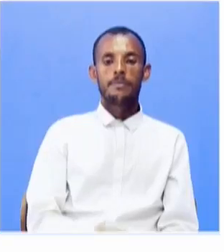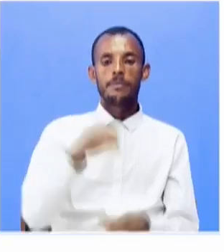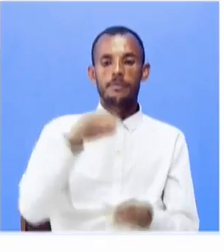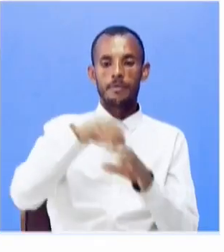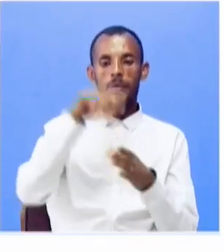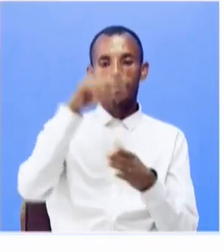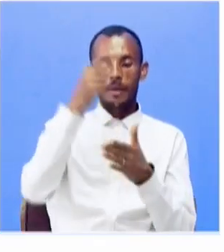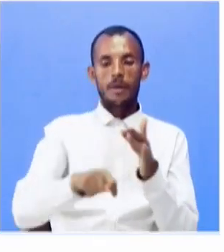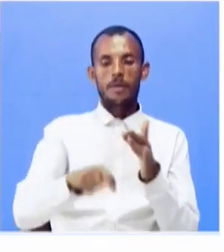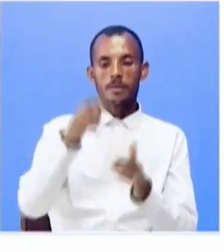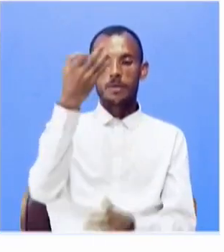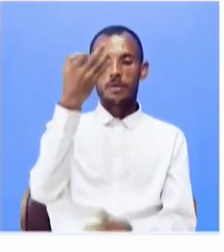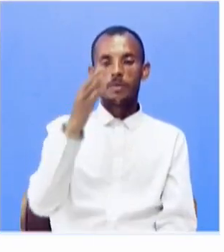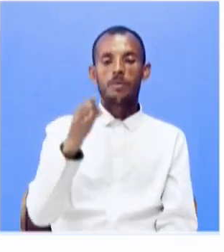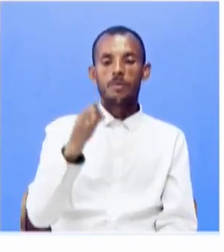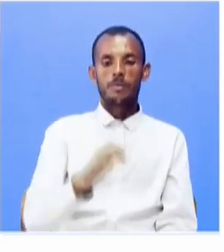on